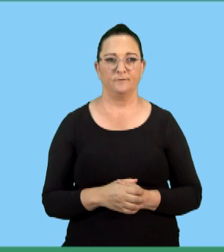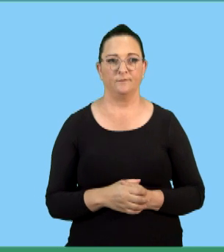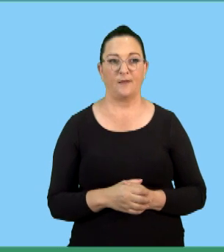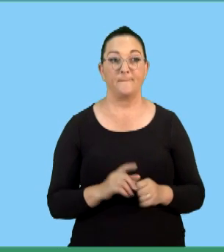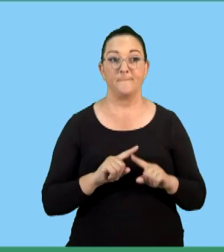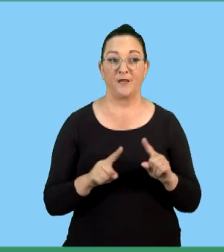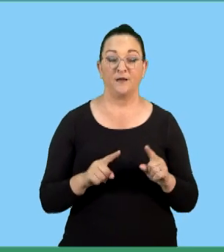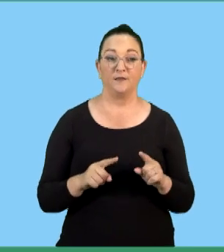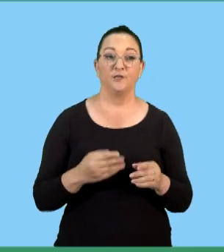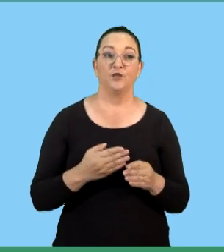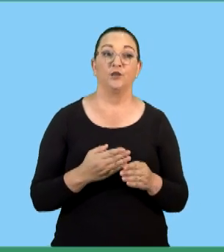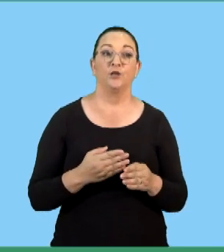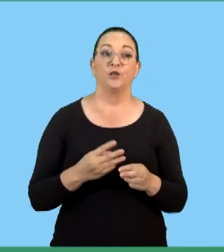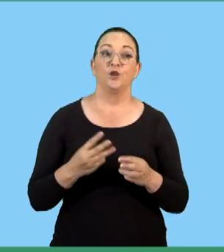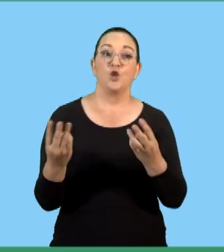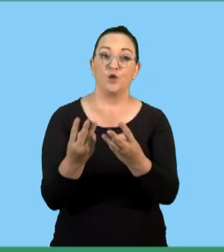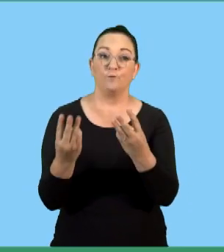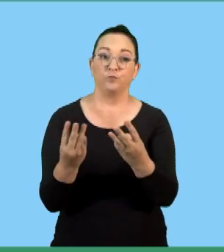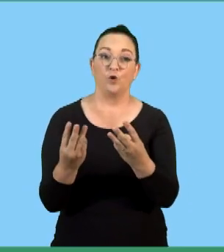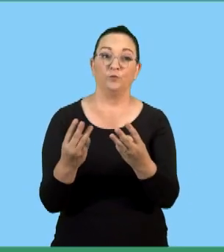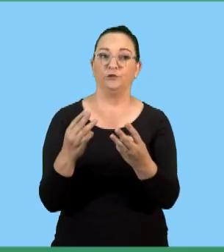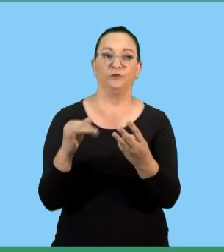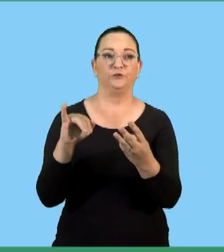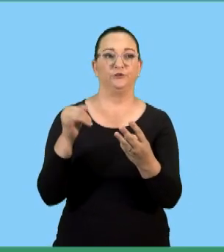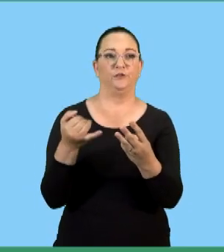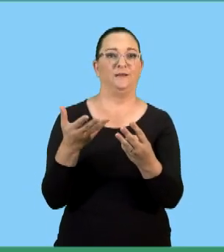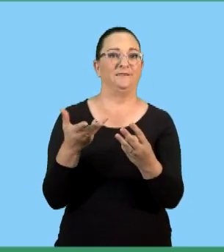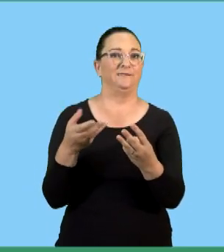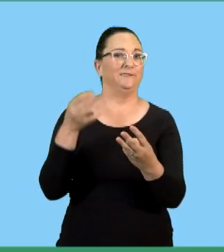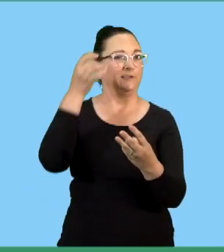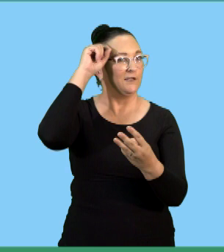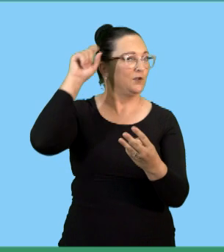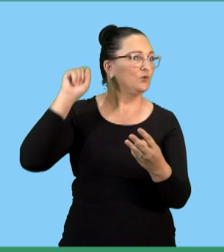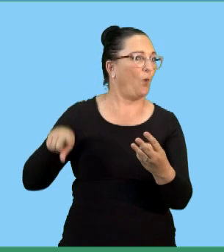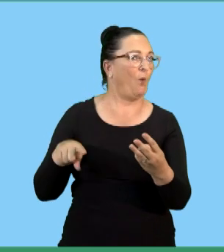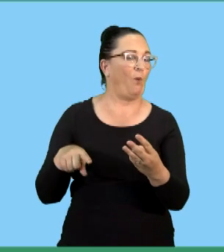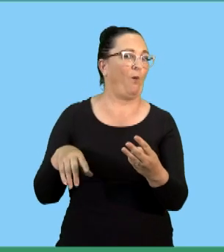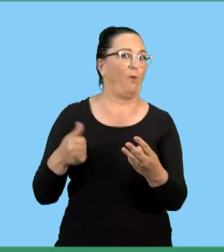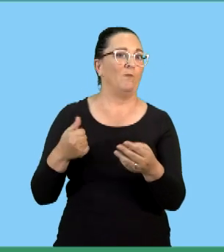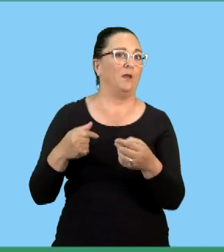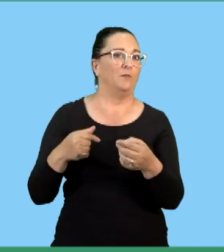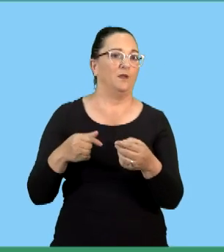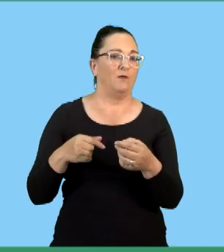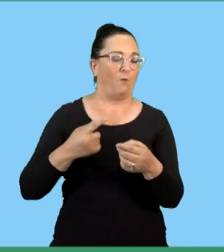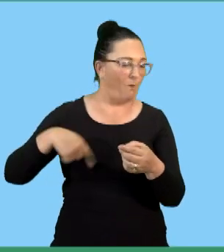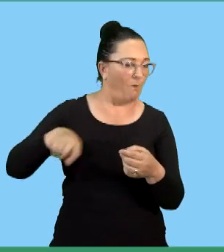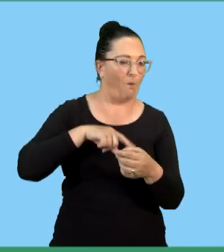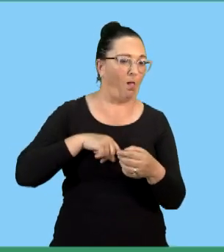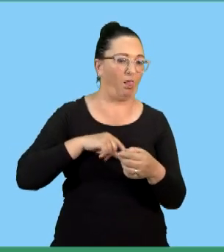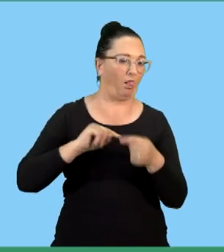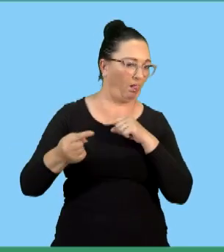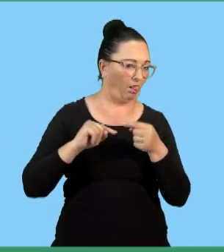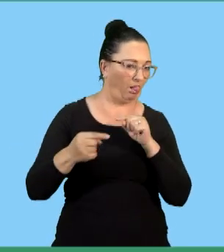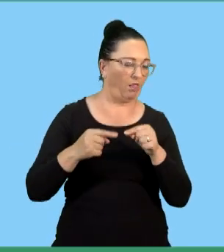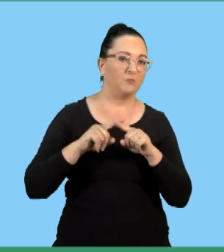right, employers should not ignore any collective agreement. If we have agreed, as you